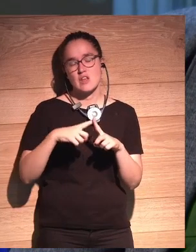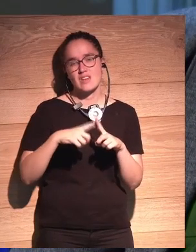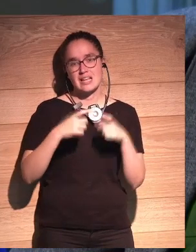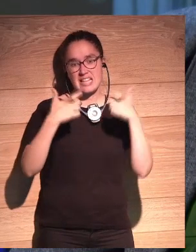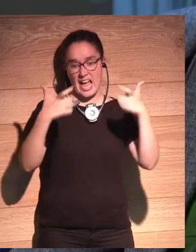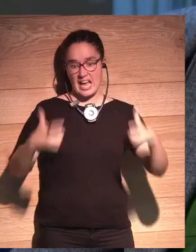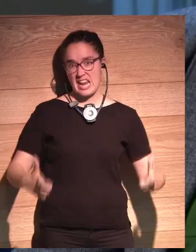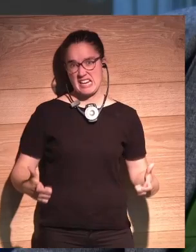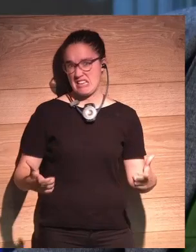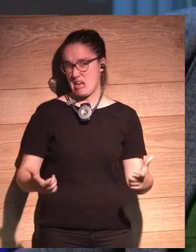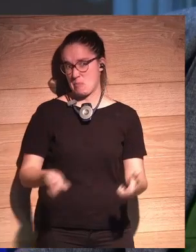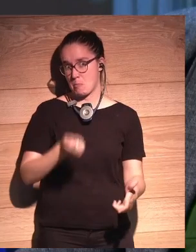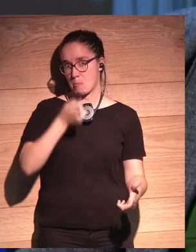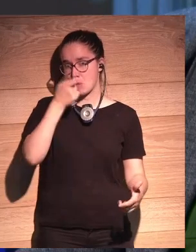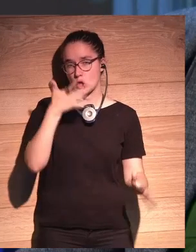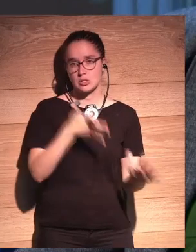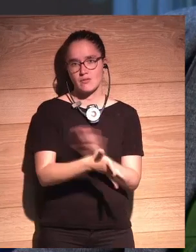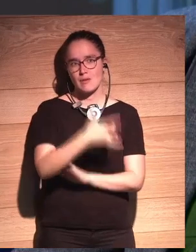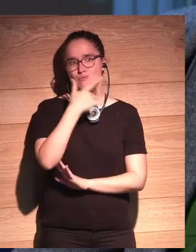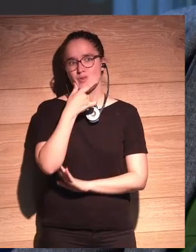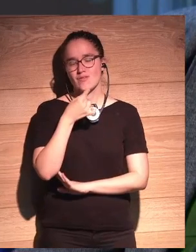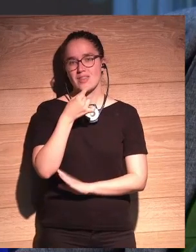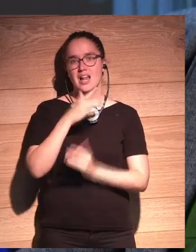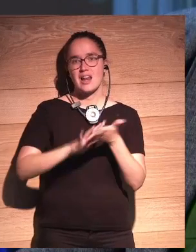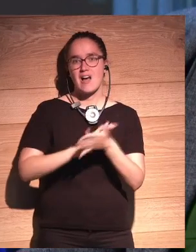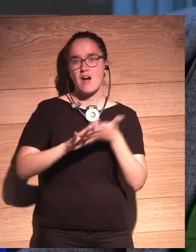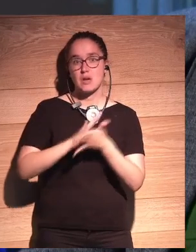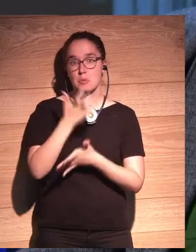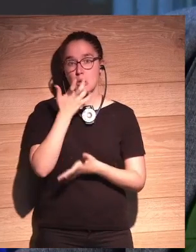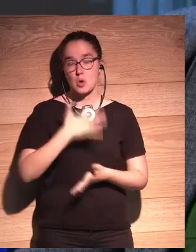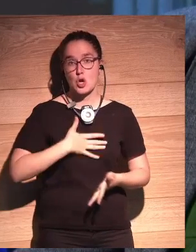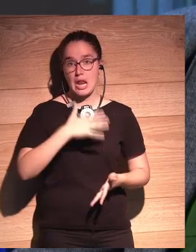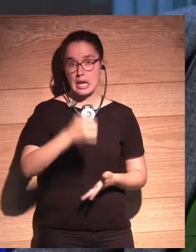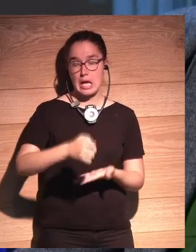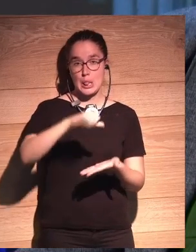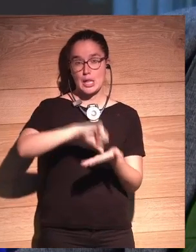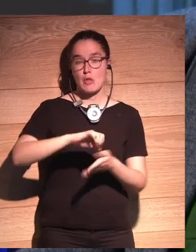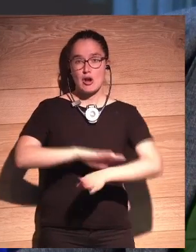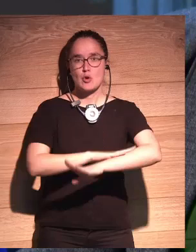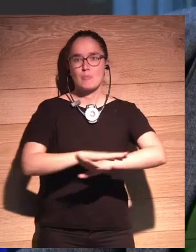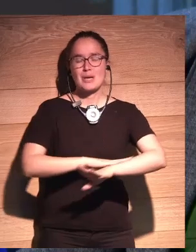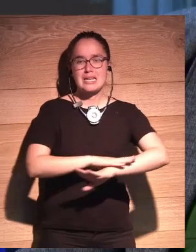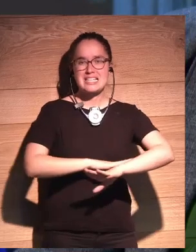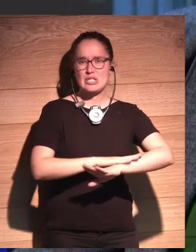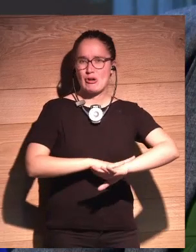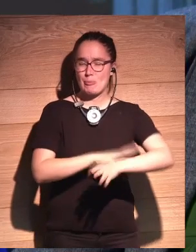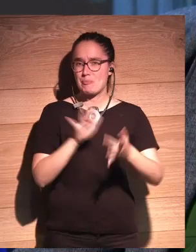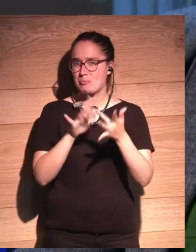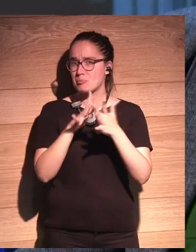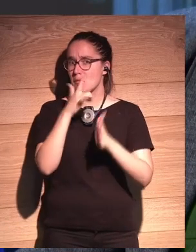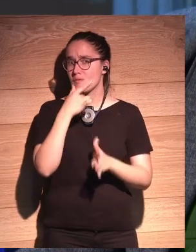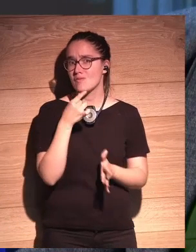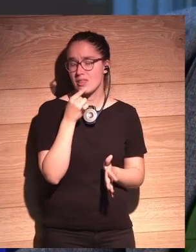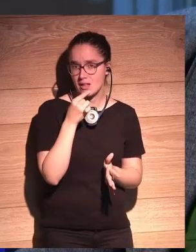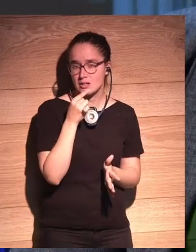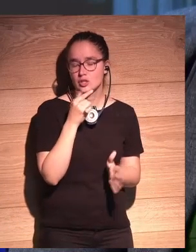talk to the mayor of the city or a minister in the government. That this has been a big advantage when it